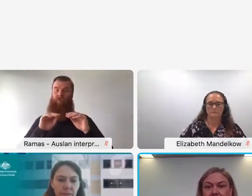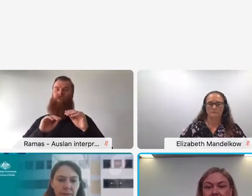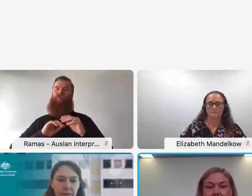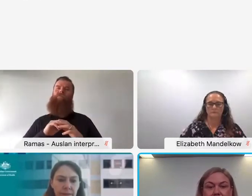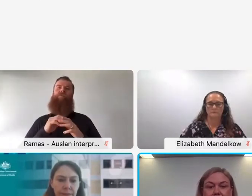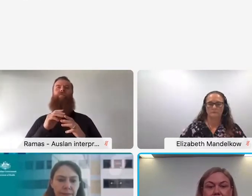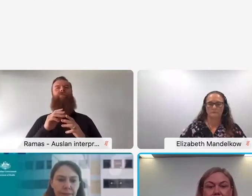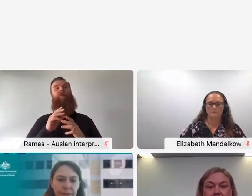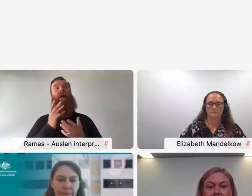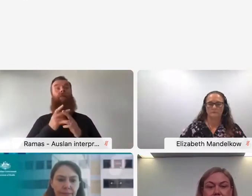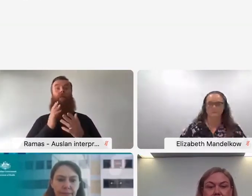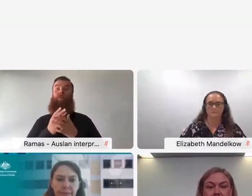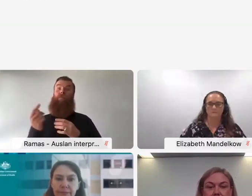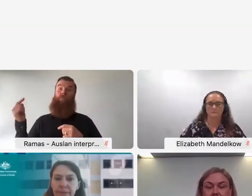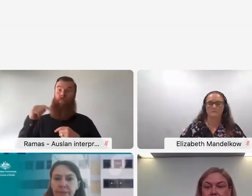they've been here.